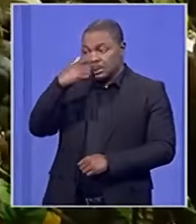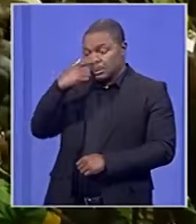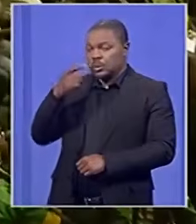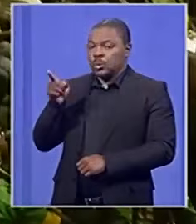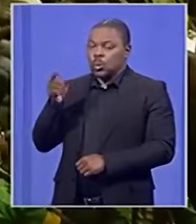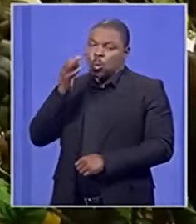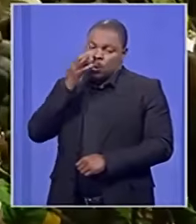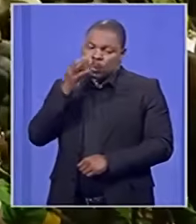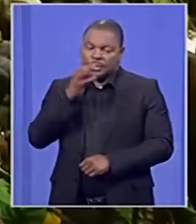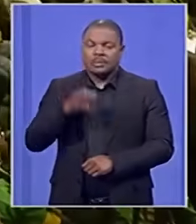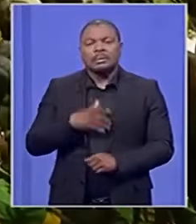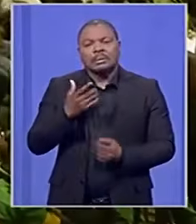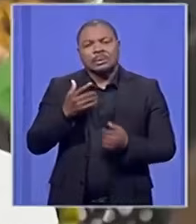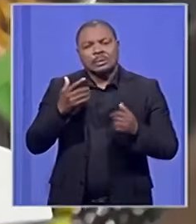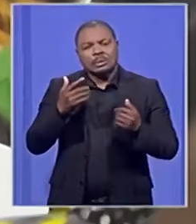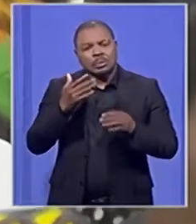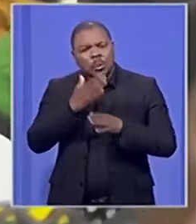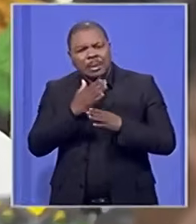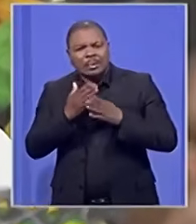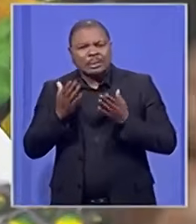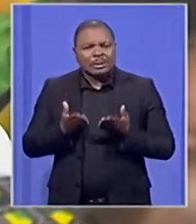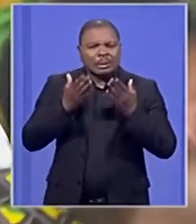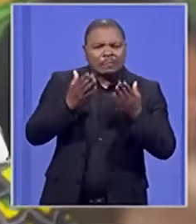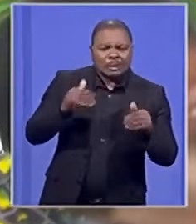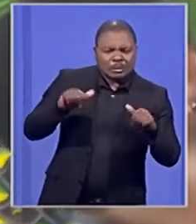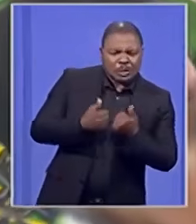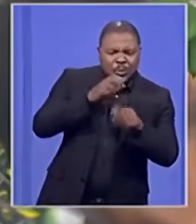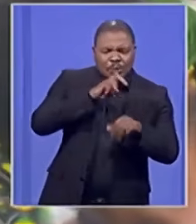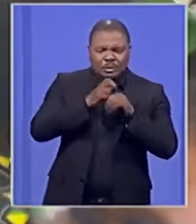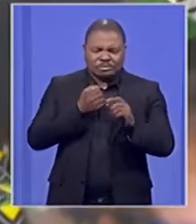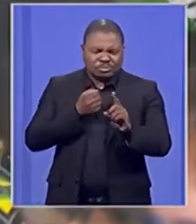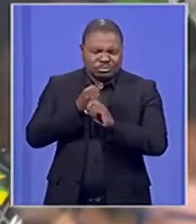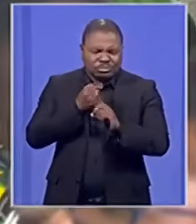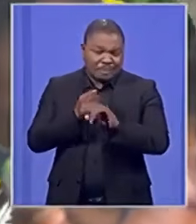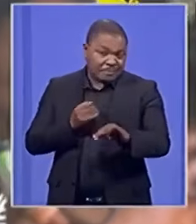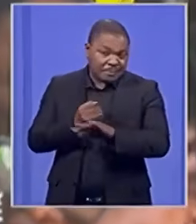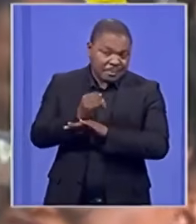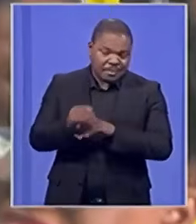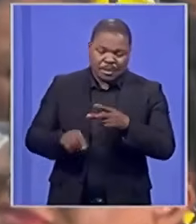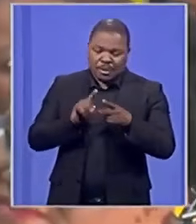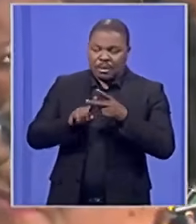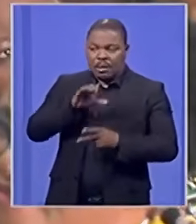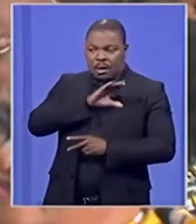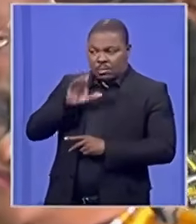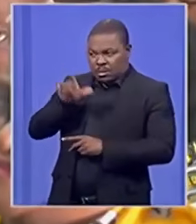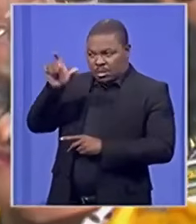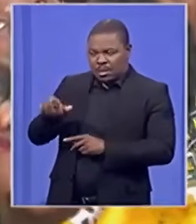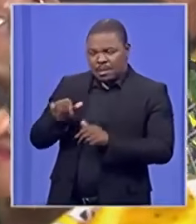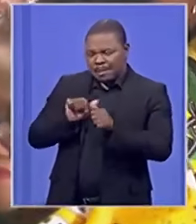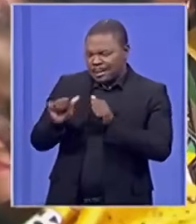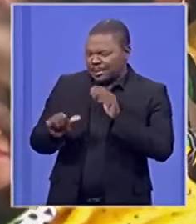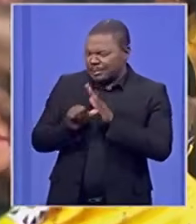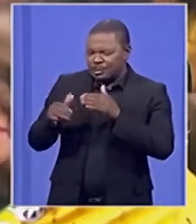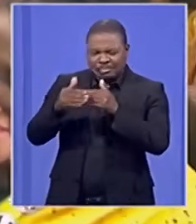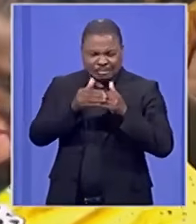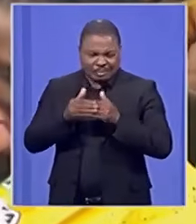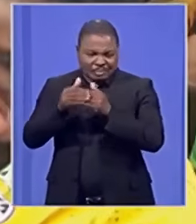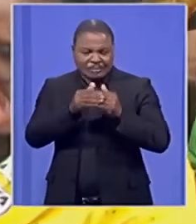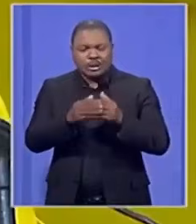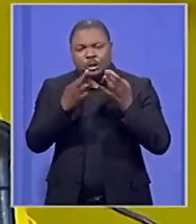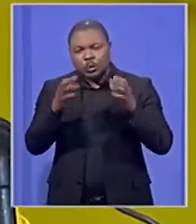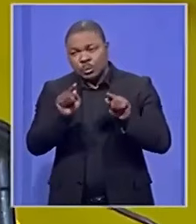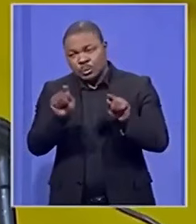tsa phaona ditshebeletso di tlama hore di phallelwe ka potlako e kgolo le hore ba lekgotla ba hlokomele meralo motheo. There are a number of things